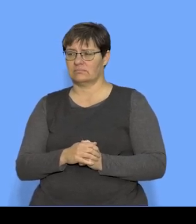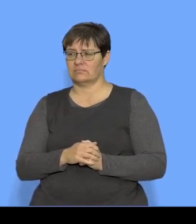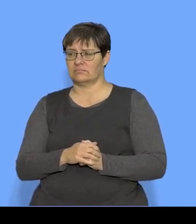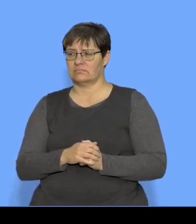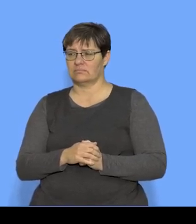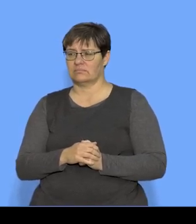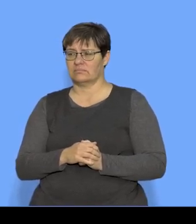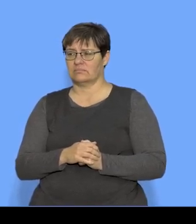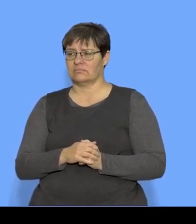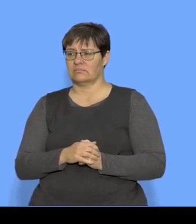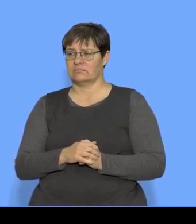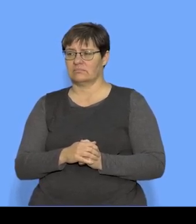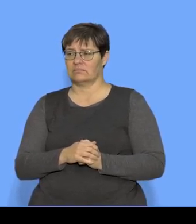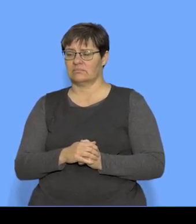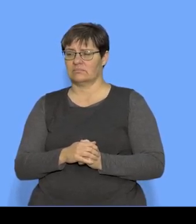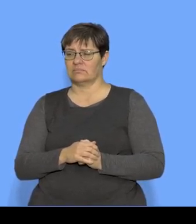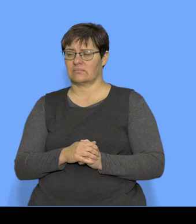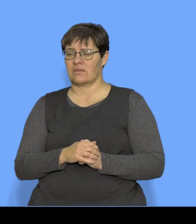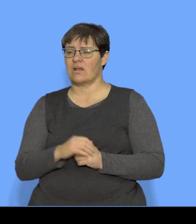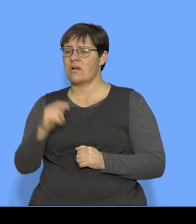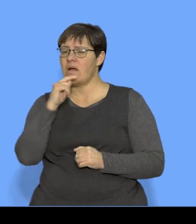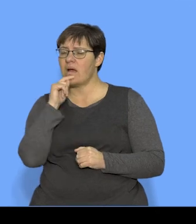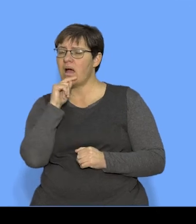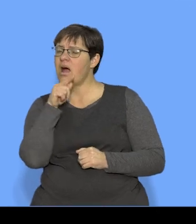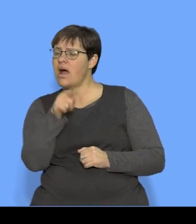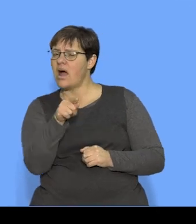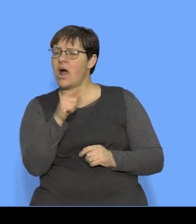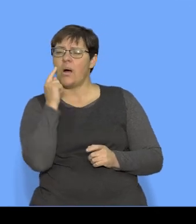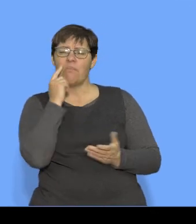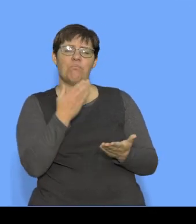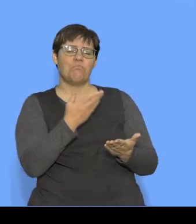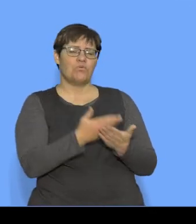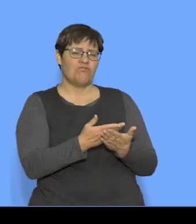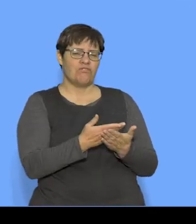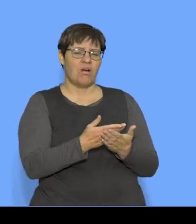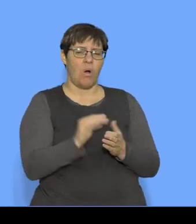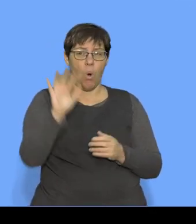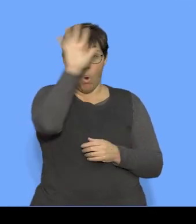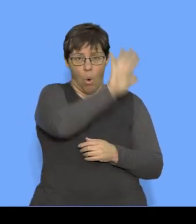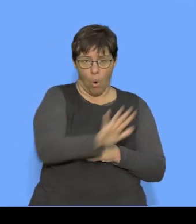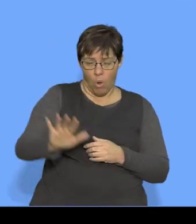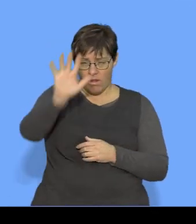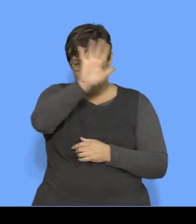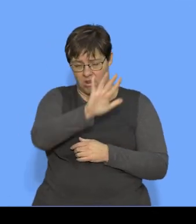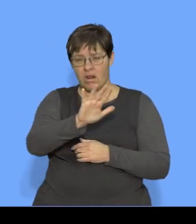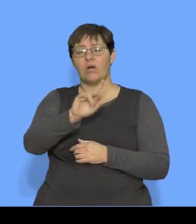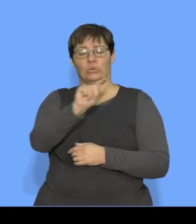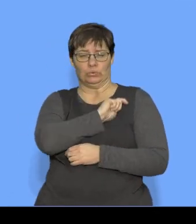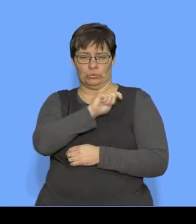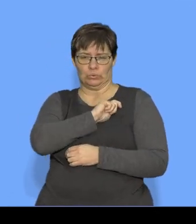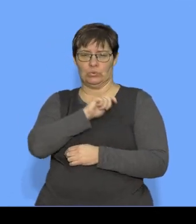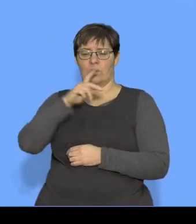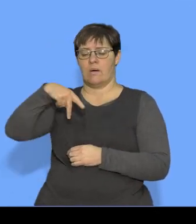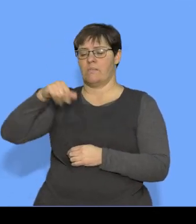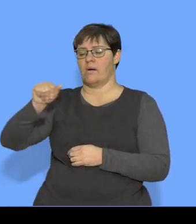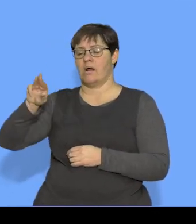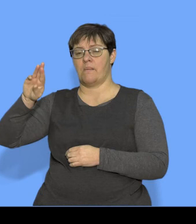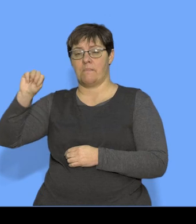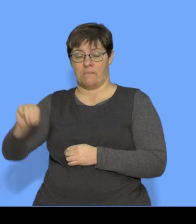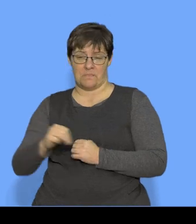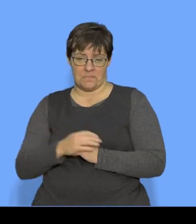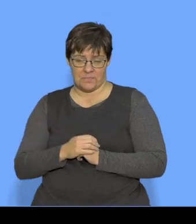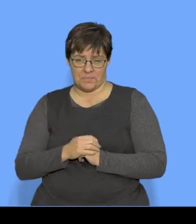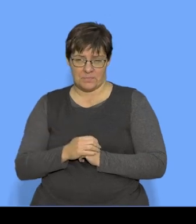Then you need to think about how can I then use this to try and prove that the whole shape is